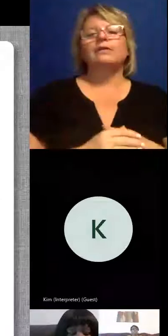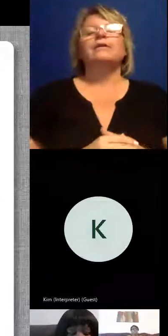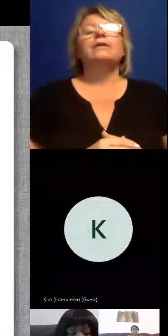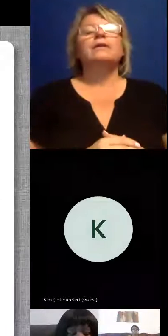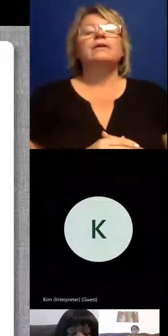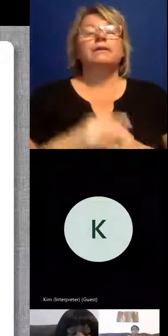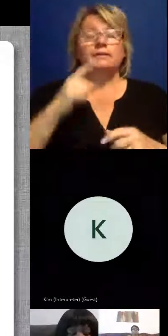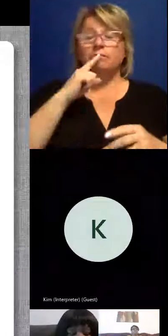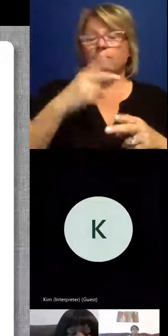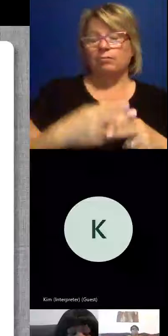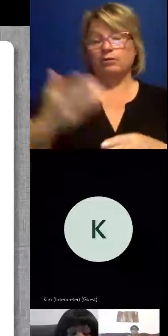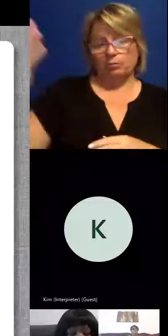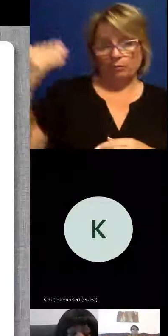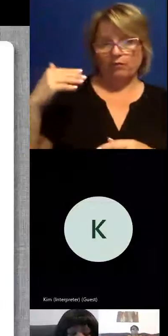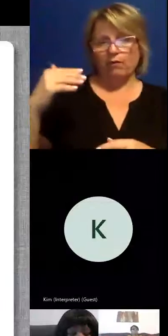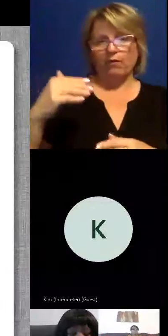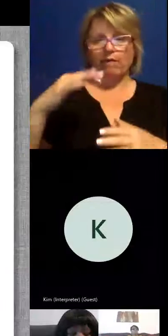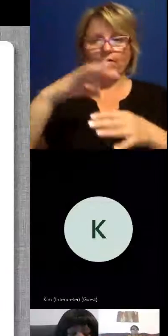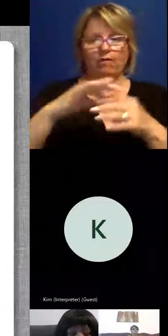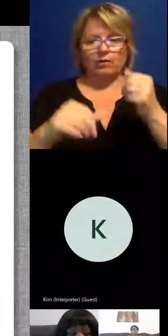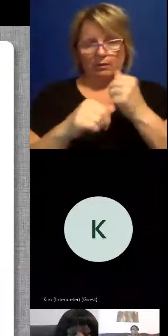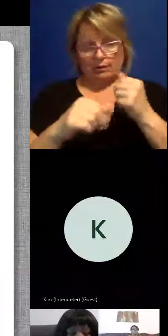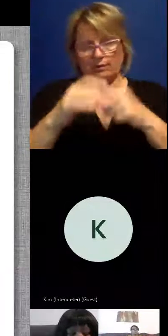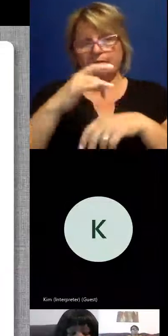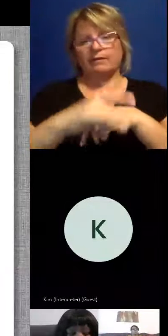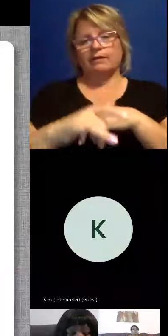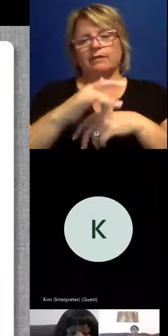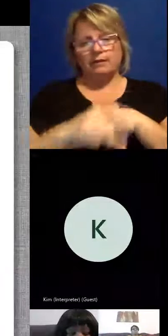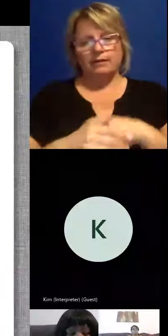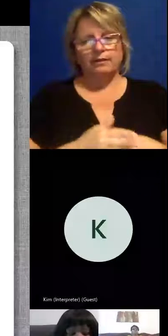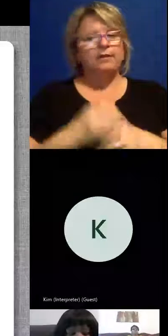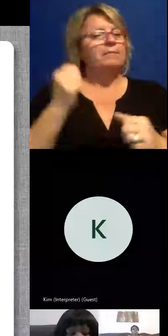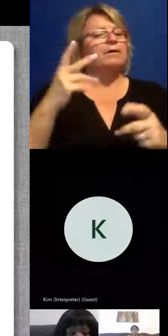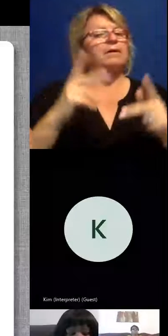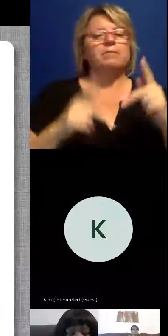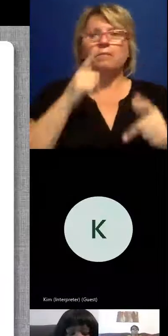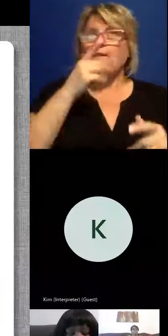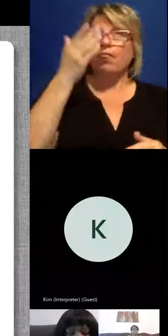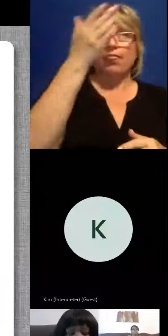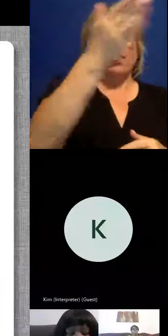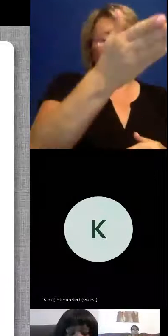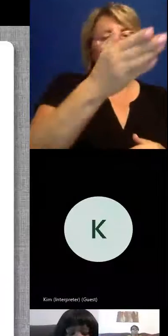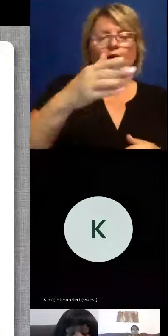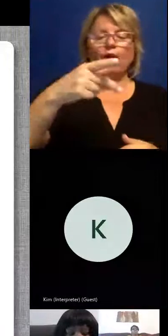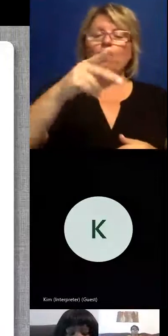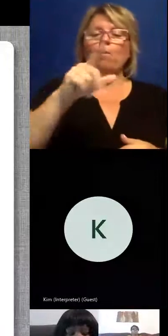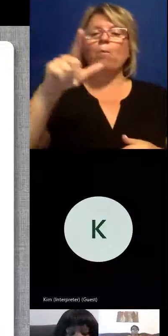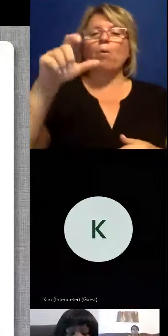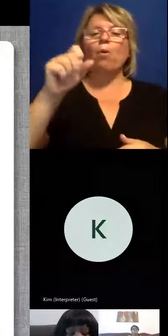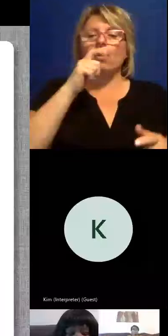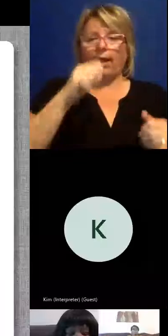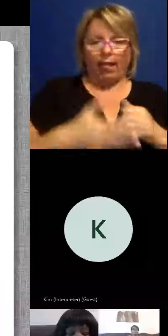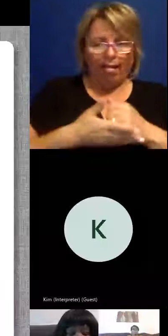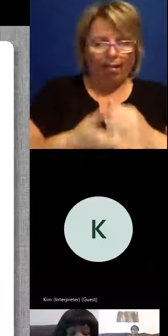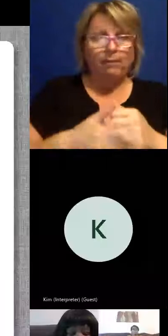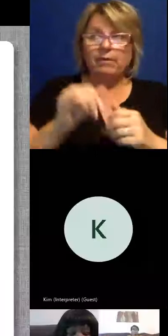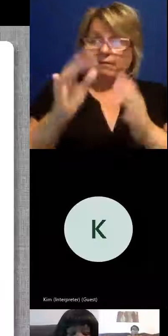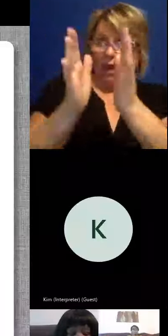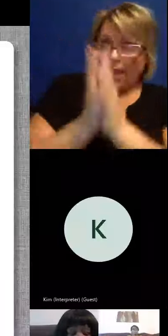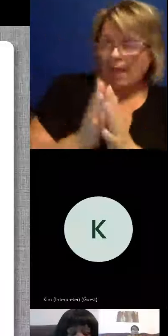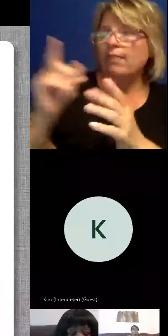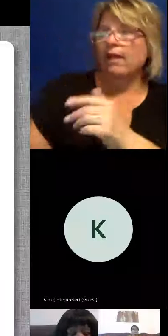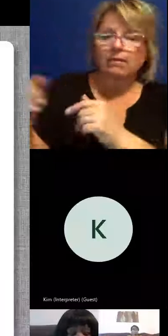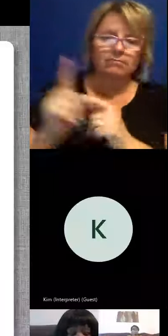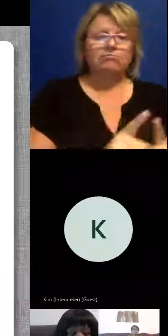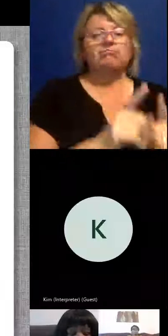before, voting assistance is available. There are people at the polls to help you vote if you request it.